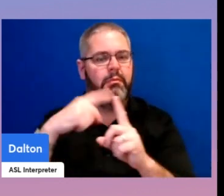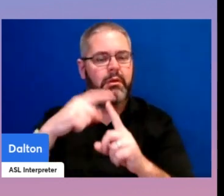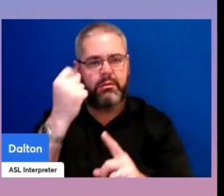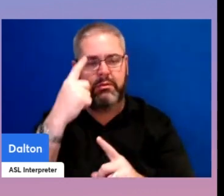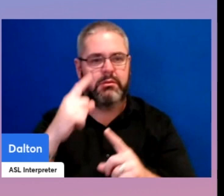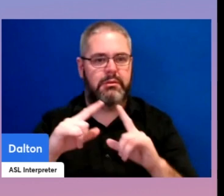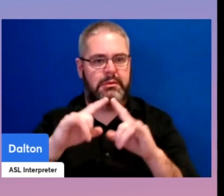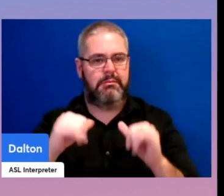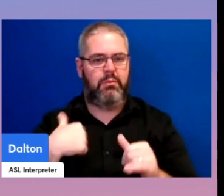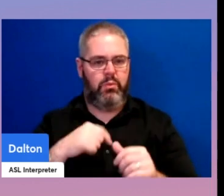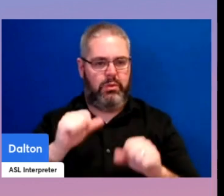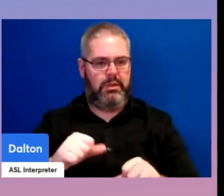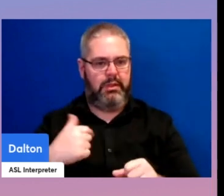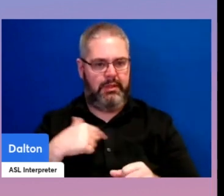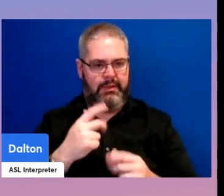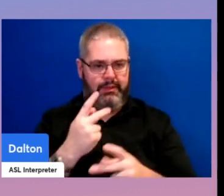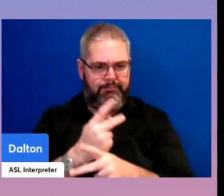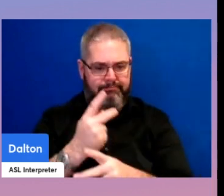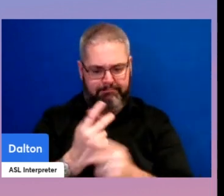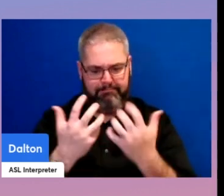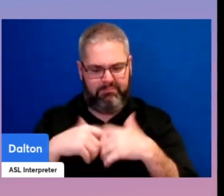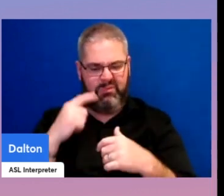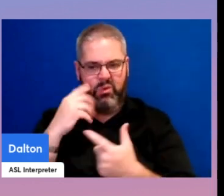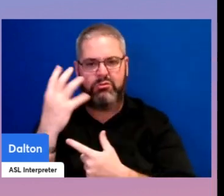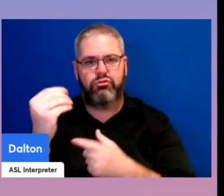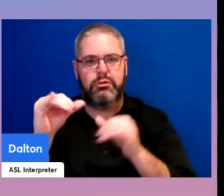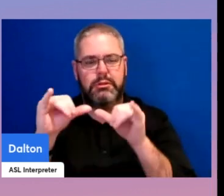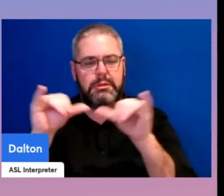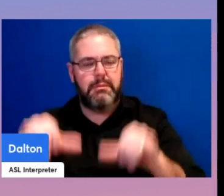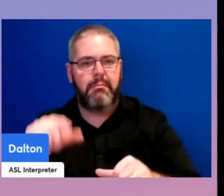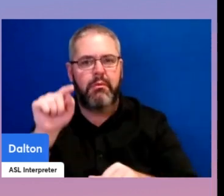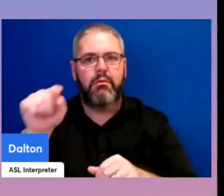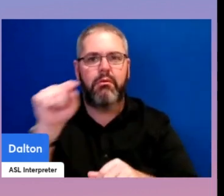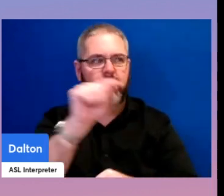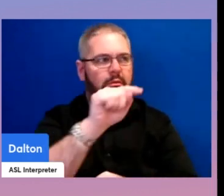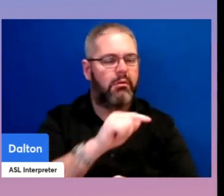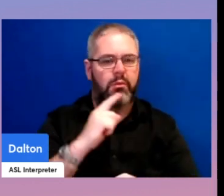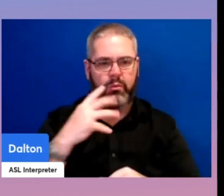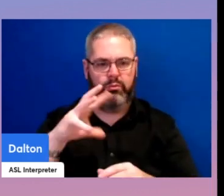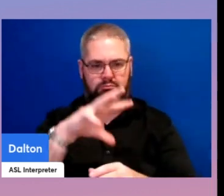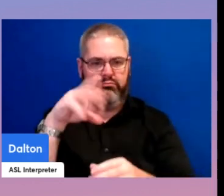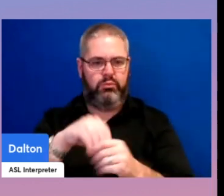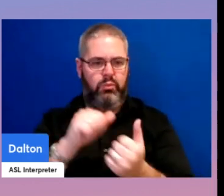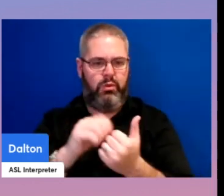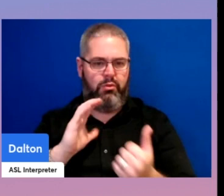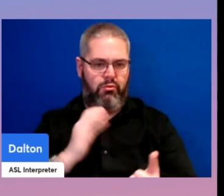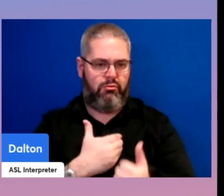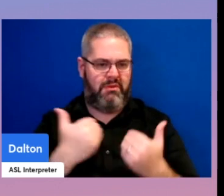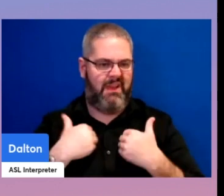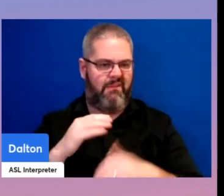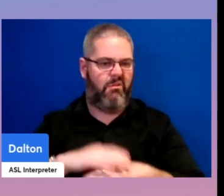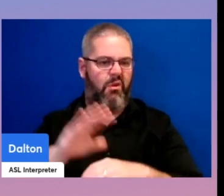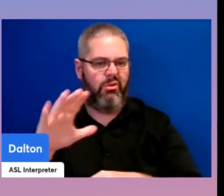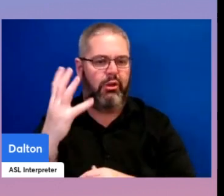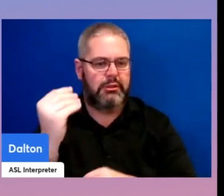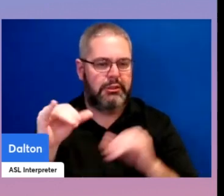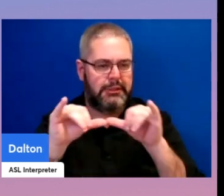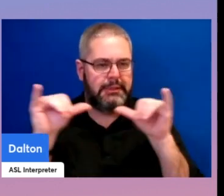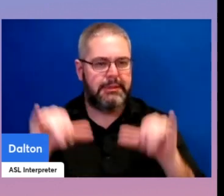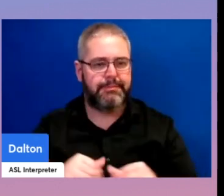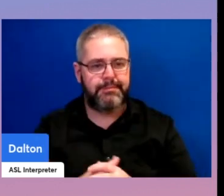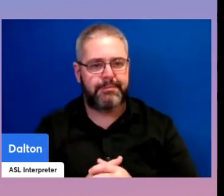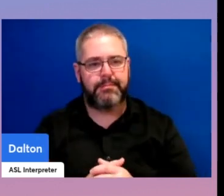a subset of secrets on external systems to enable last mile delivery for developers. Secret